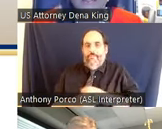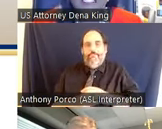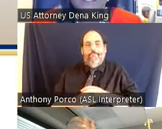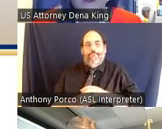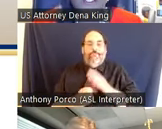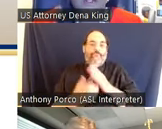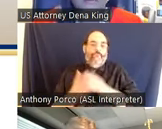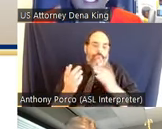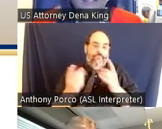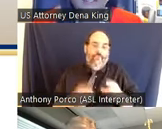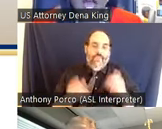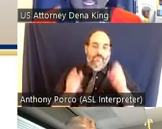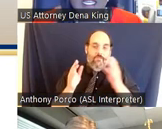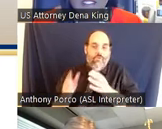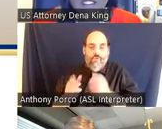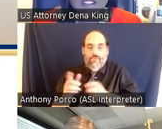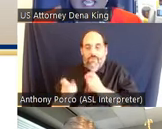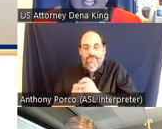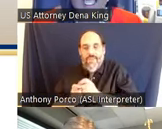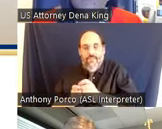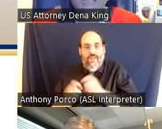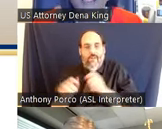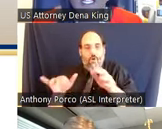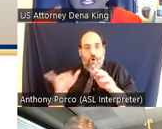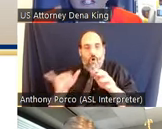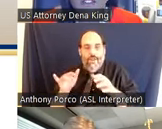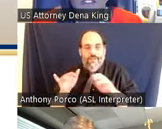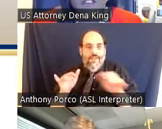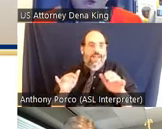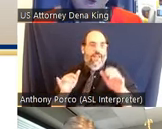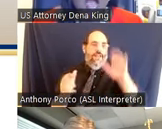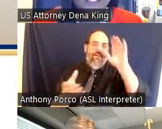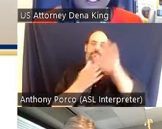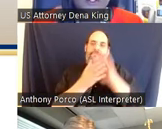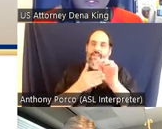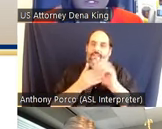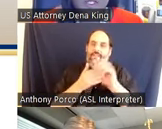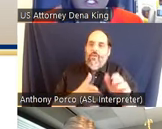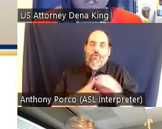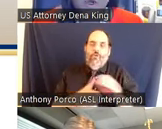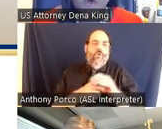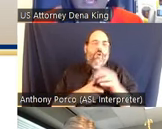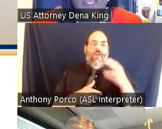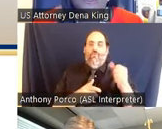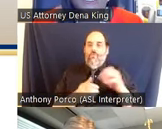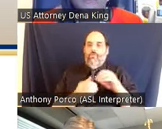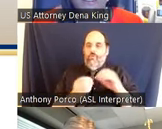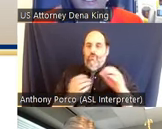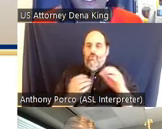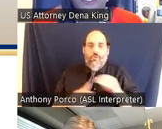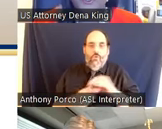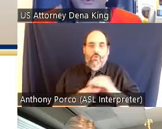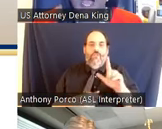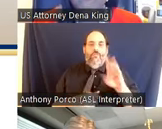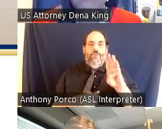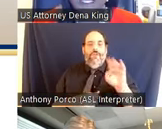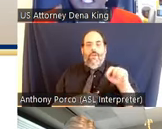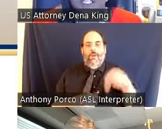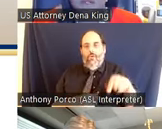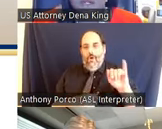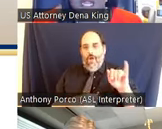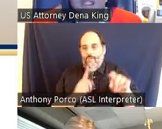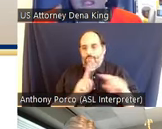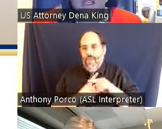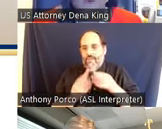Some events focus on specific audiences, like faith leaders, or high school students, or the LGBTQI